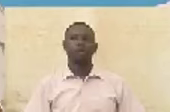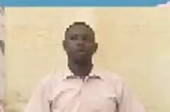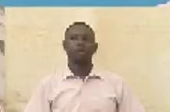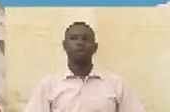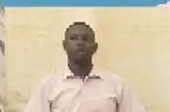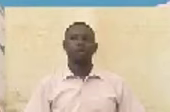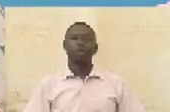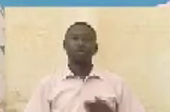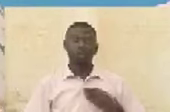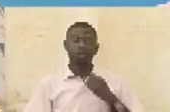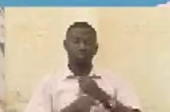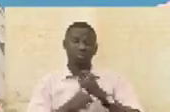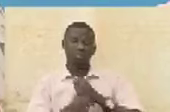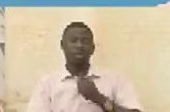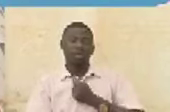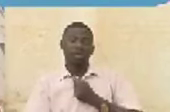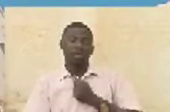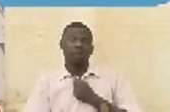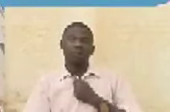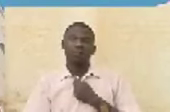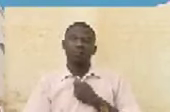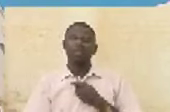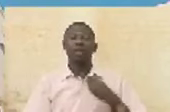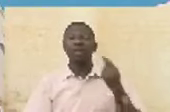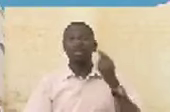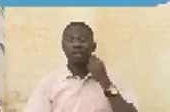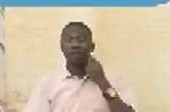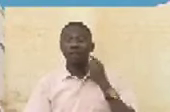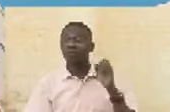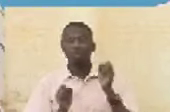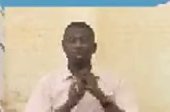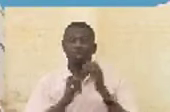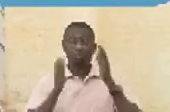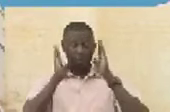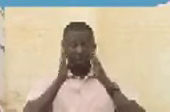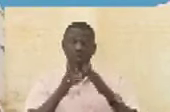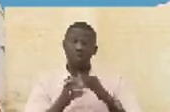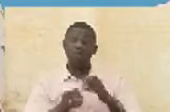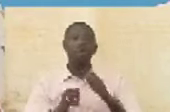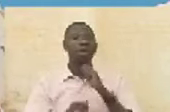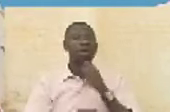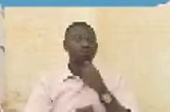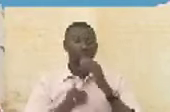So we became afraid. So that day nobody prayed the afternoon prayers.